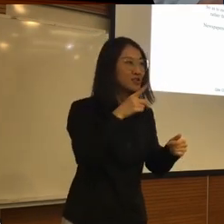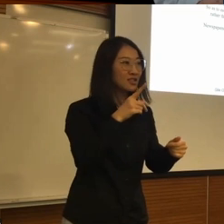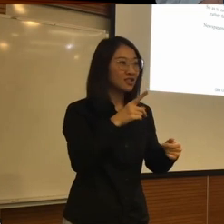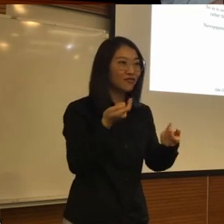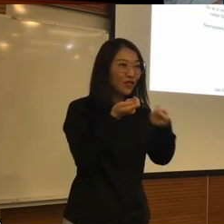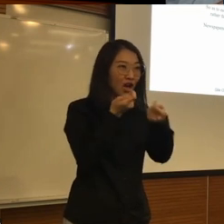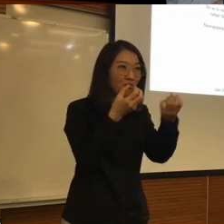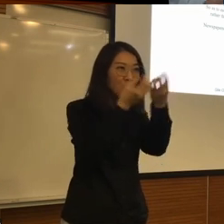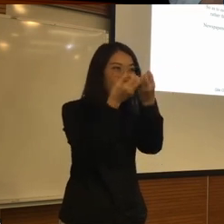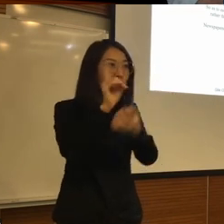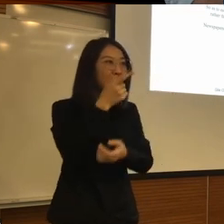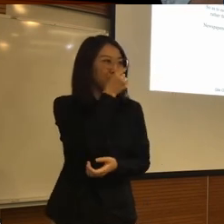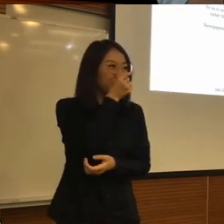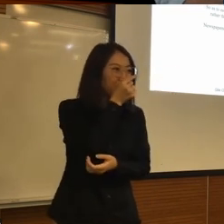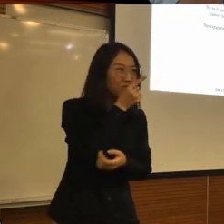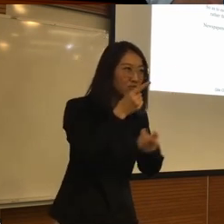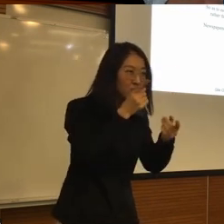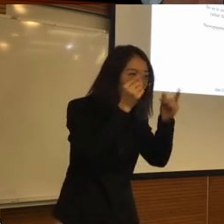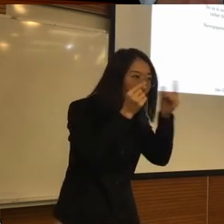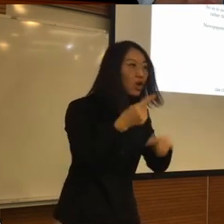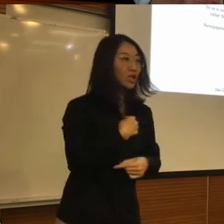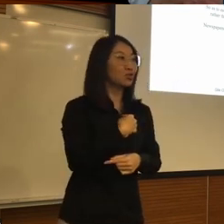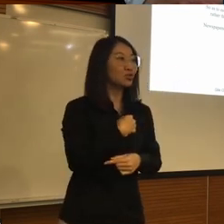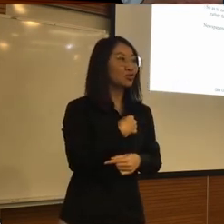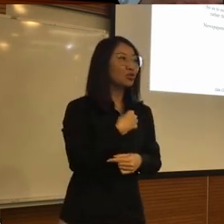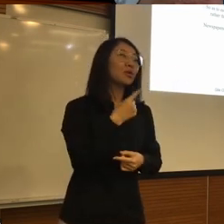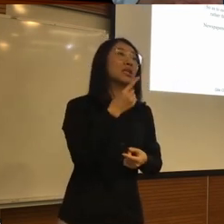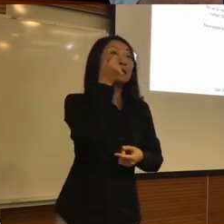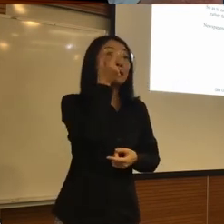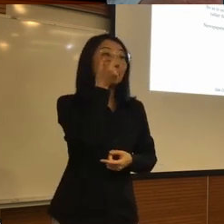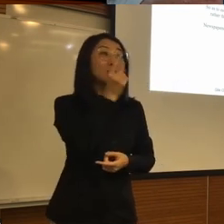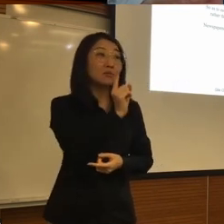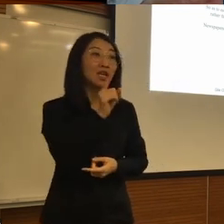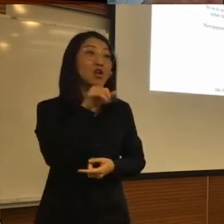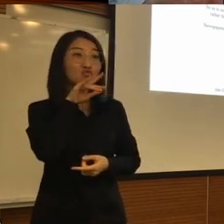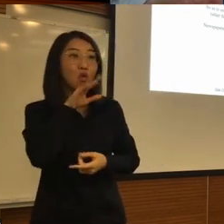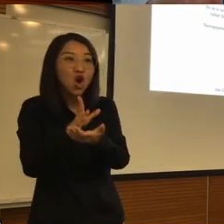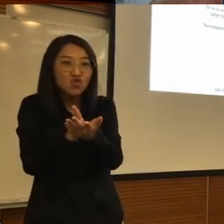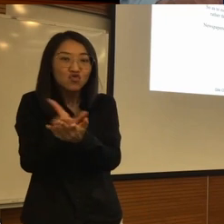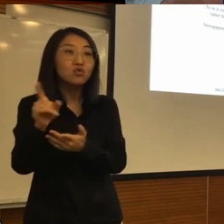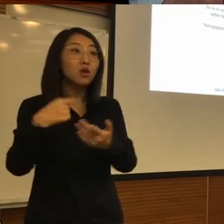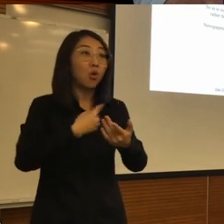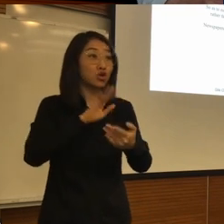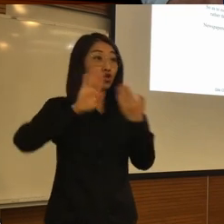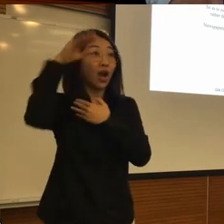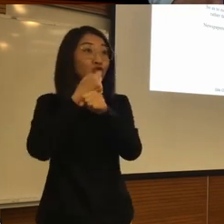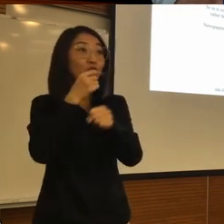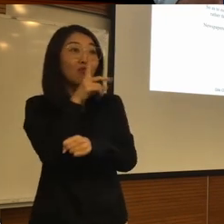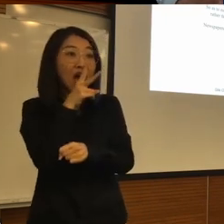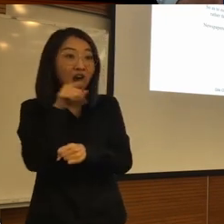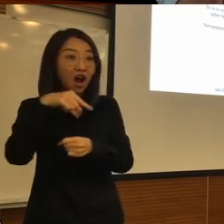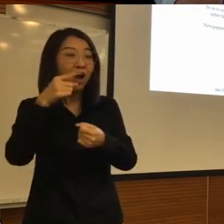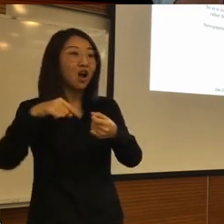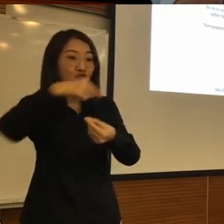them, especially in those sectors, in those activities that will be most relevant for the market. For instance, if